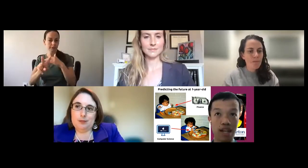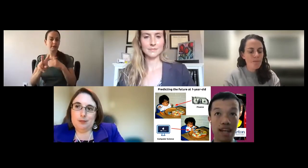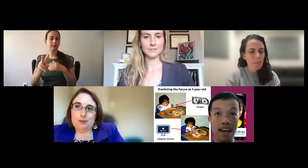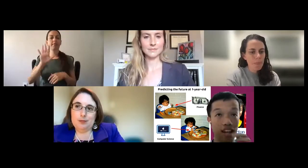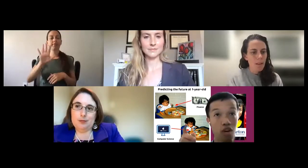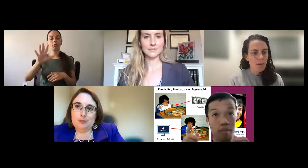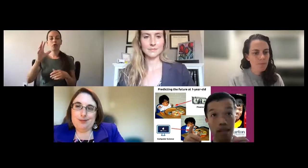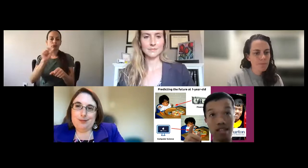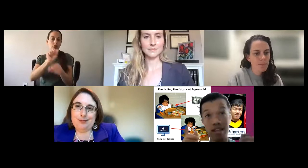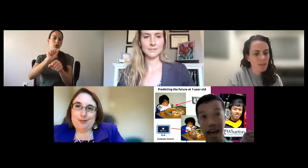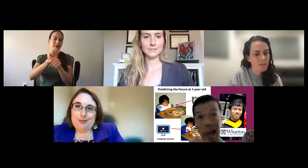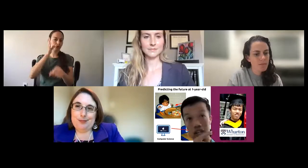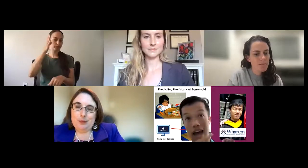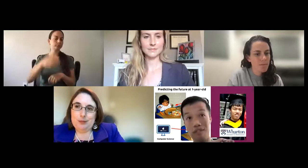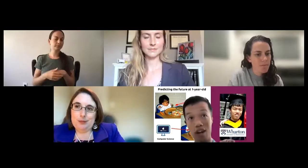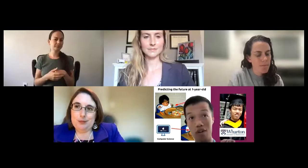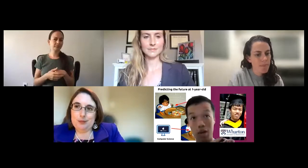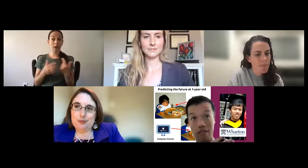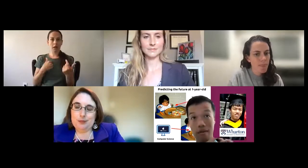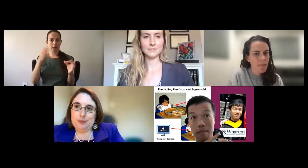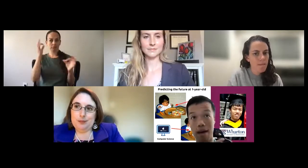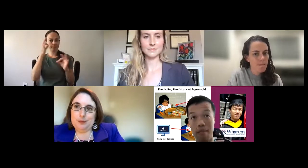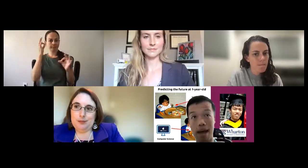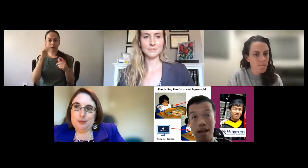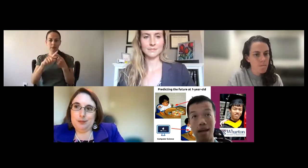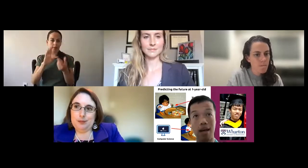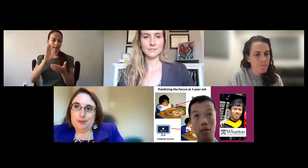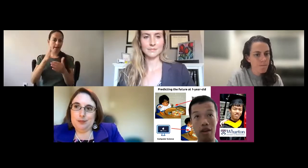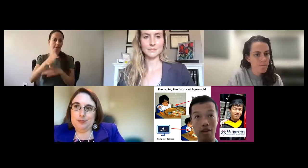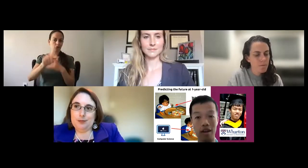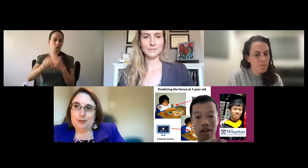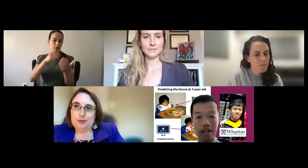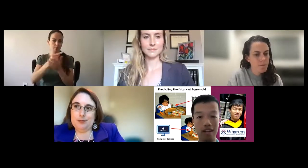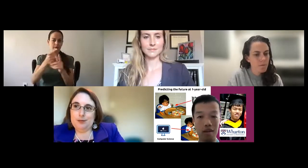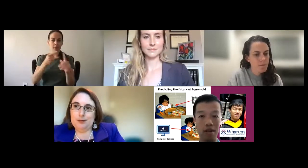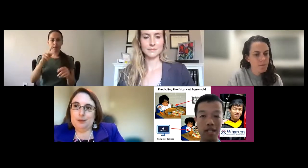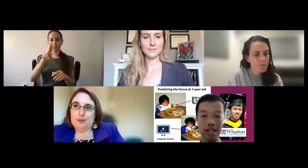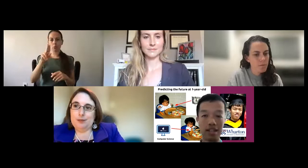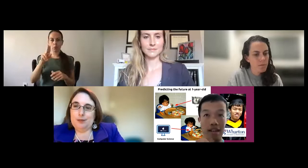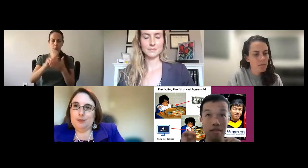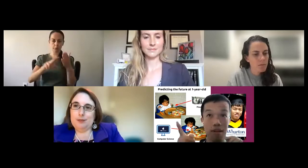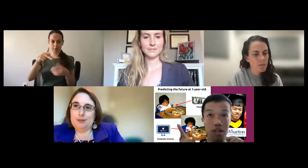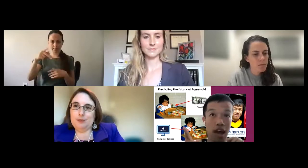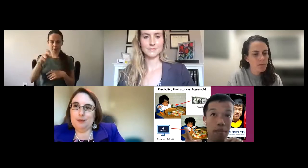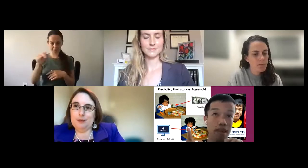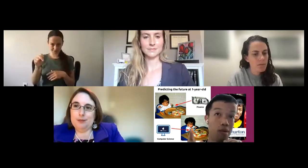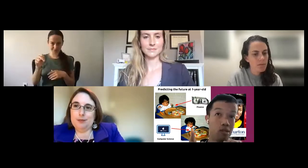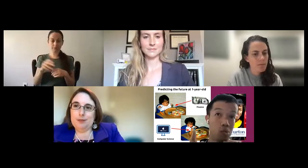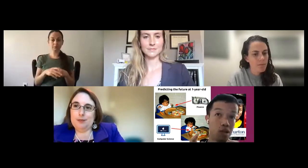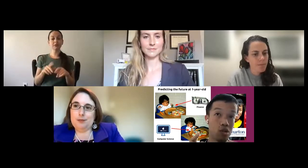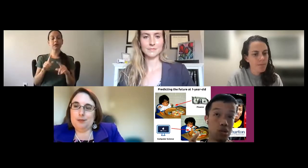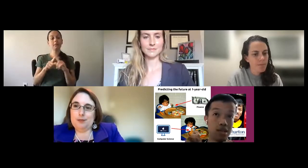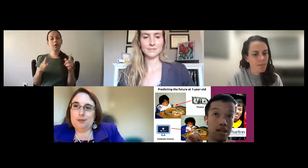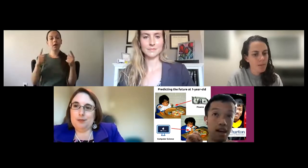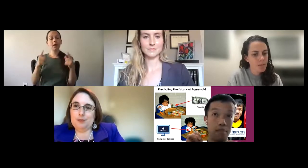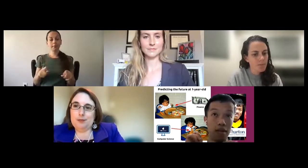their occupation. I didn't know about this until actually after I graduated from Penn with a degree in finance and computer science. But it just so happened that